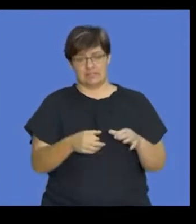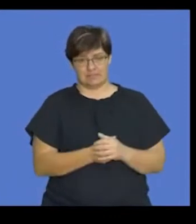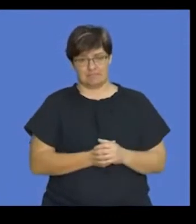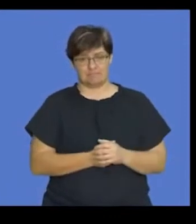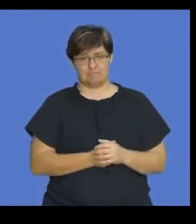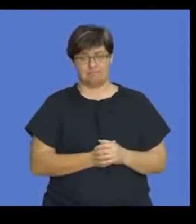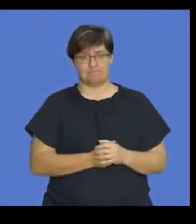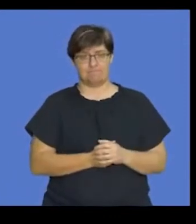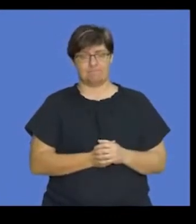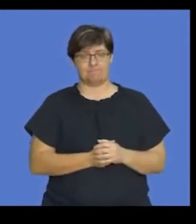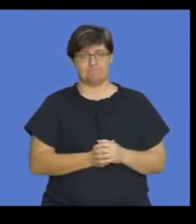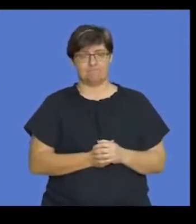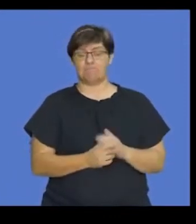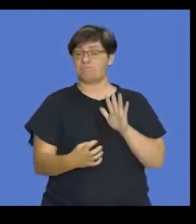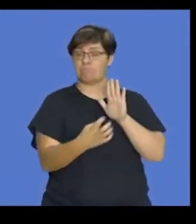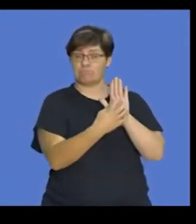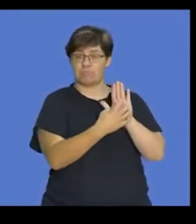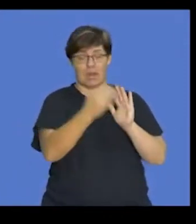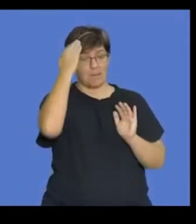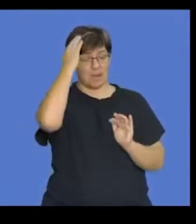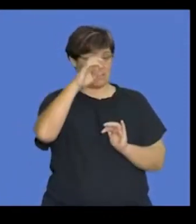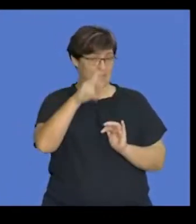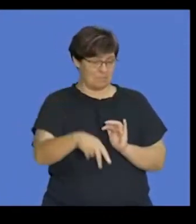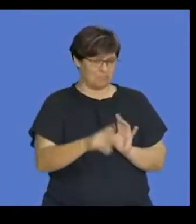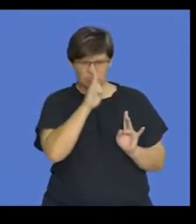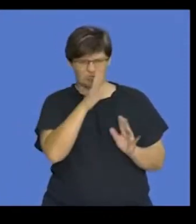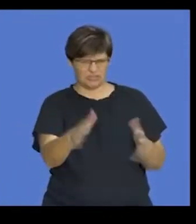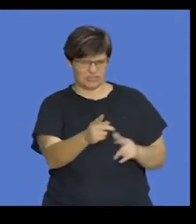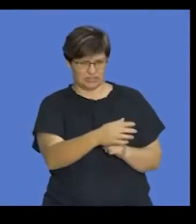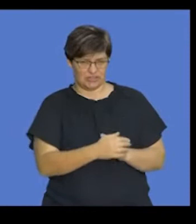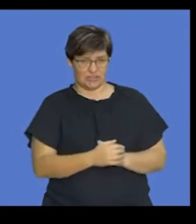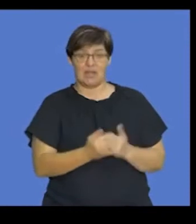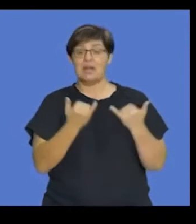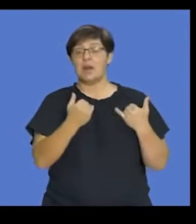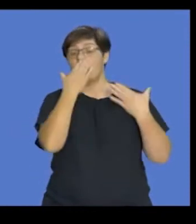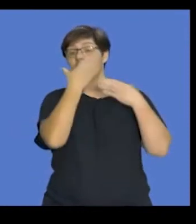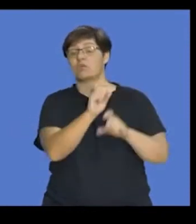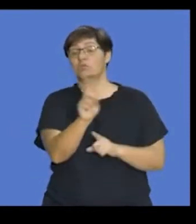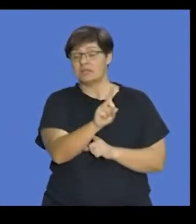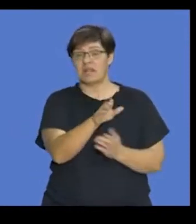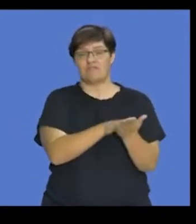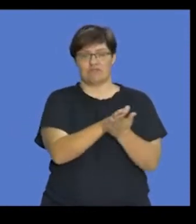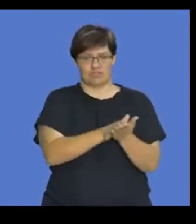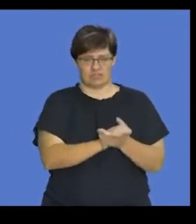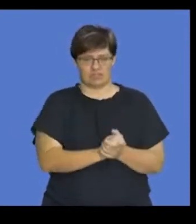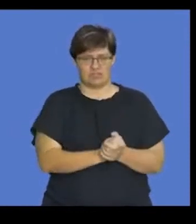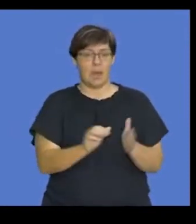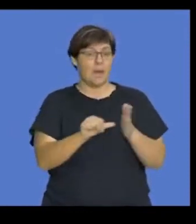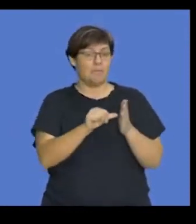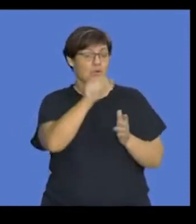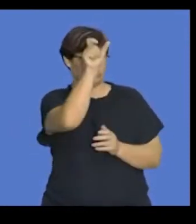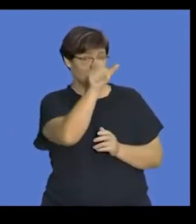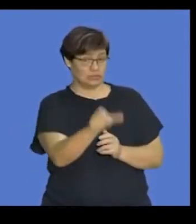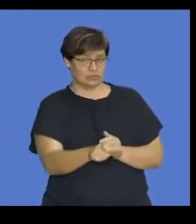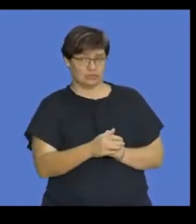when we look at our mind map, which you've seen a few times, we're now looking at friction. So what are our key words for